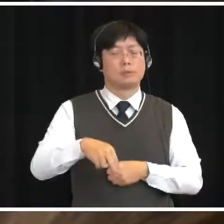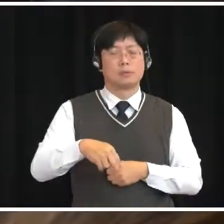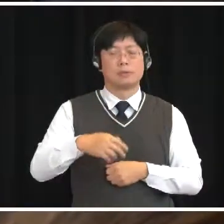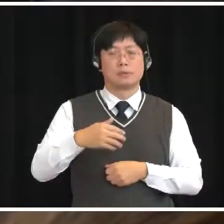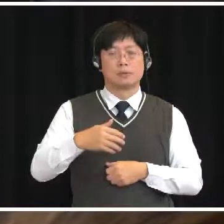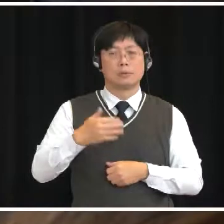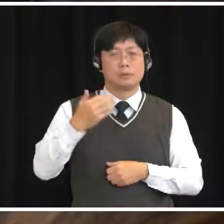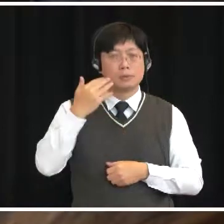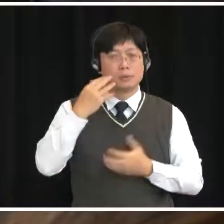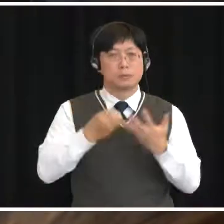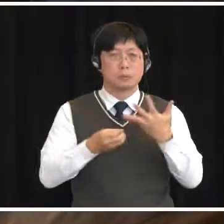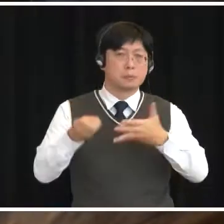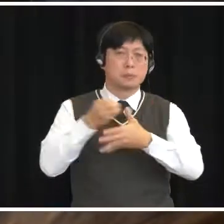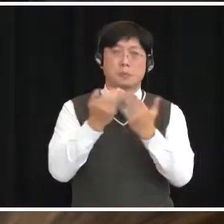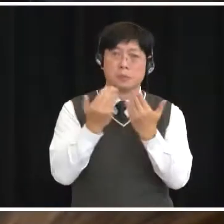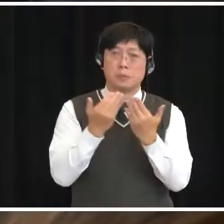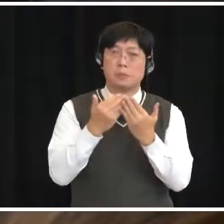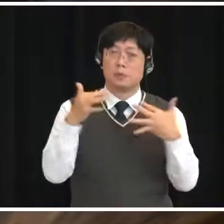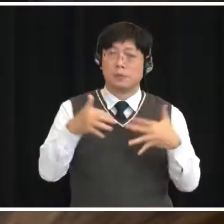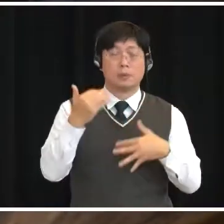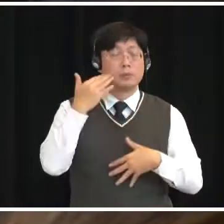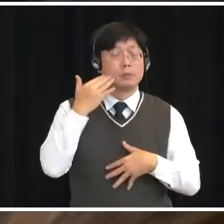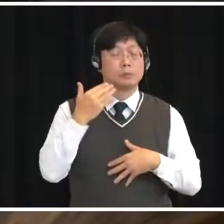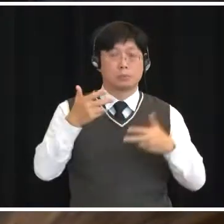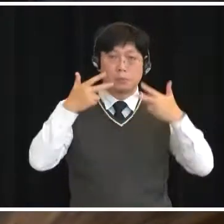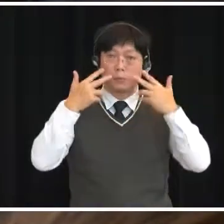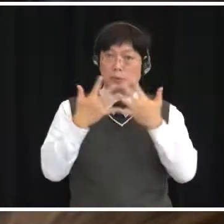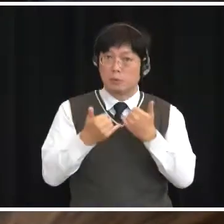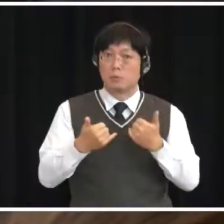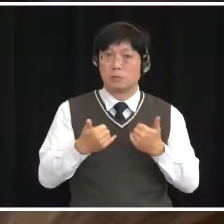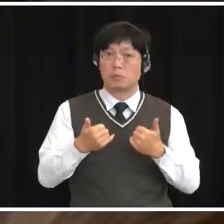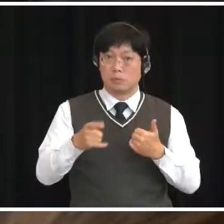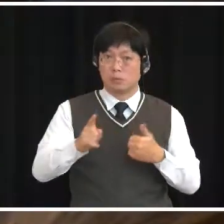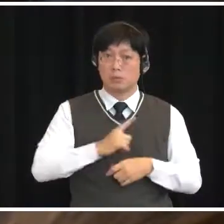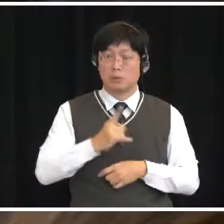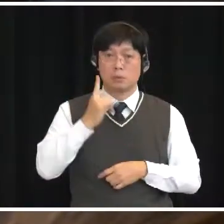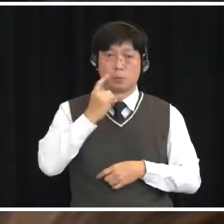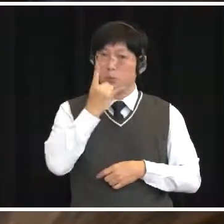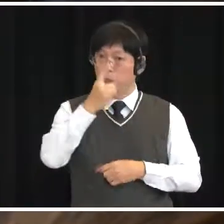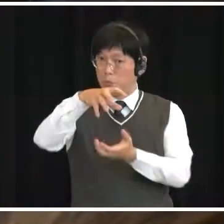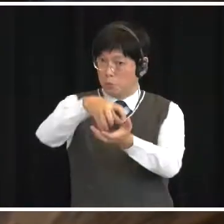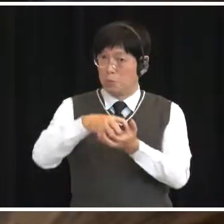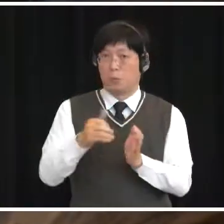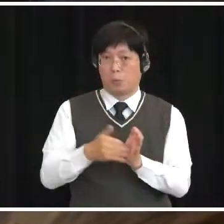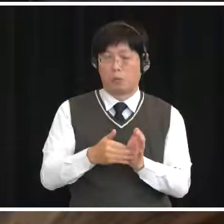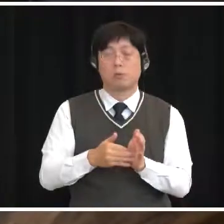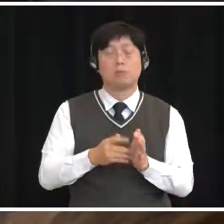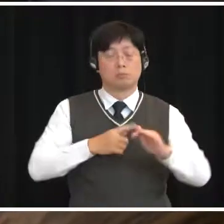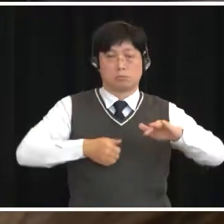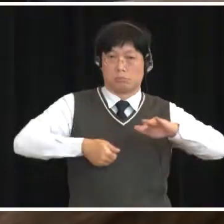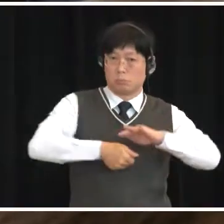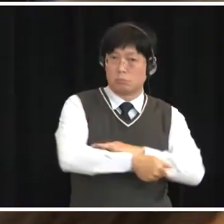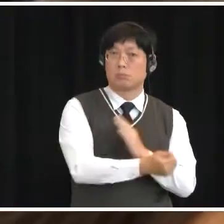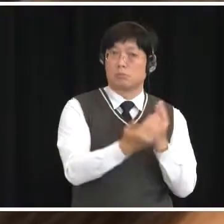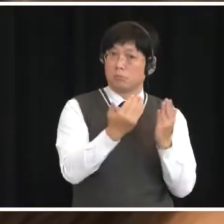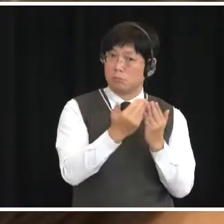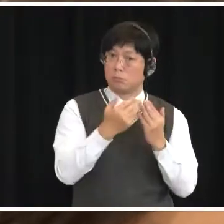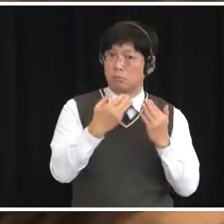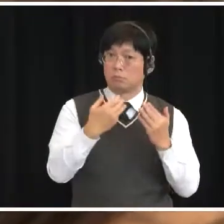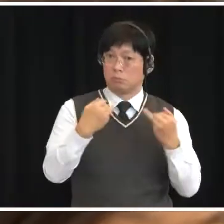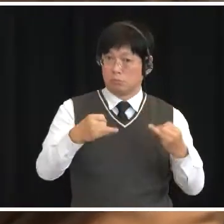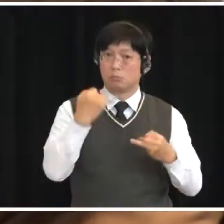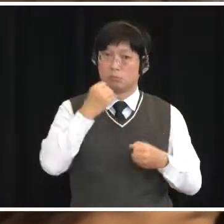also sort of like affirmative action programs in place. And if the indigenous